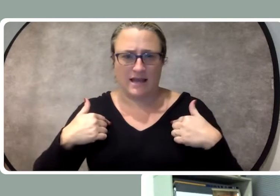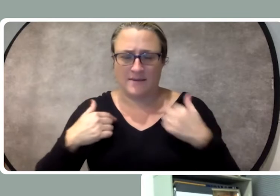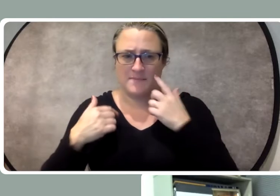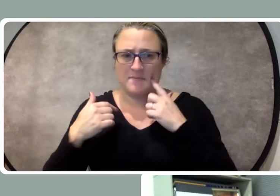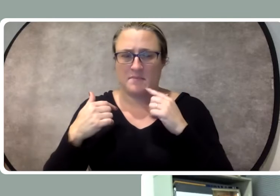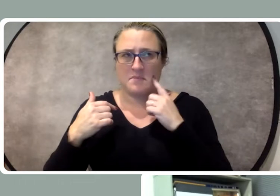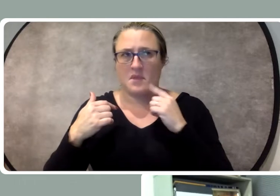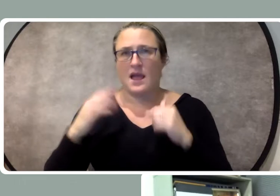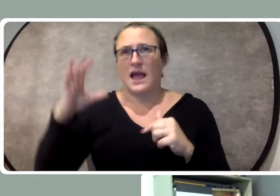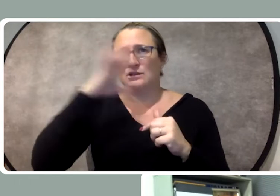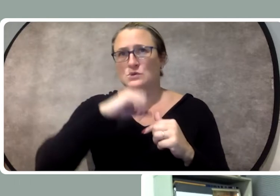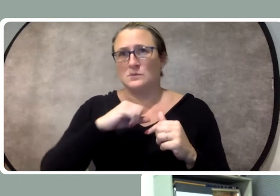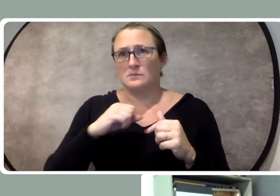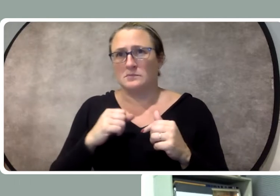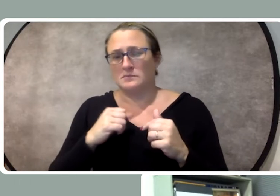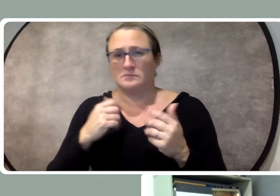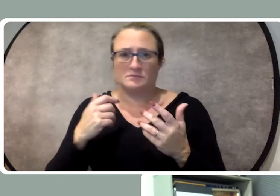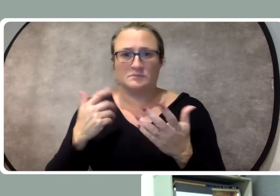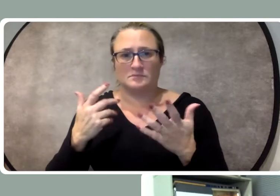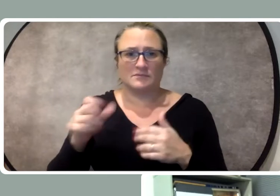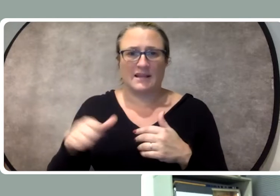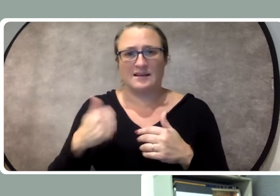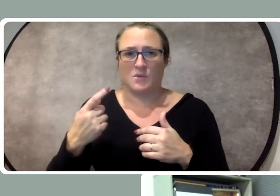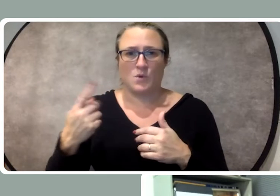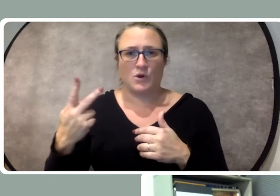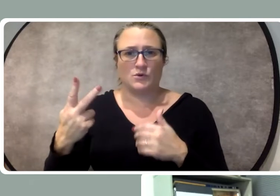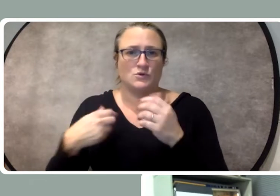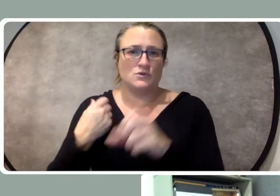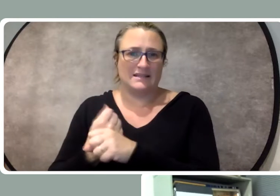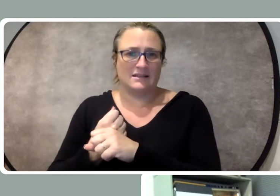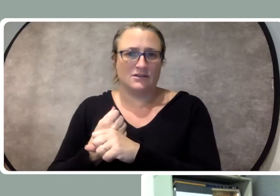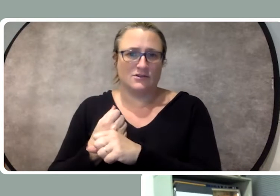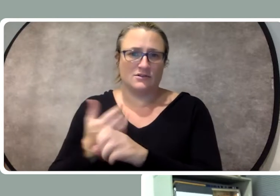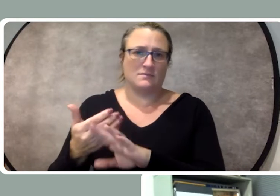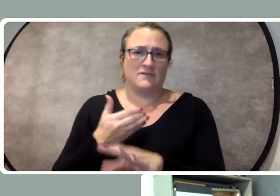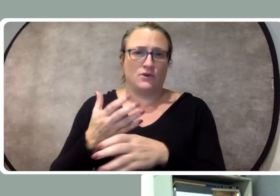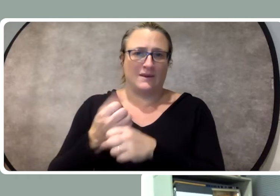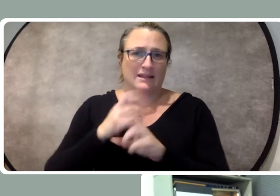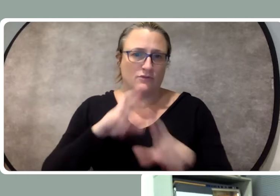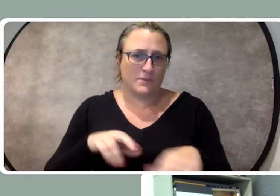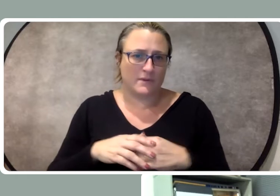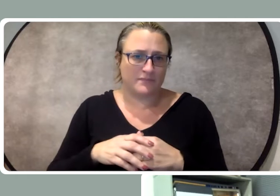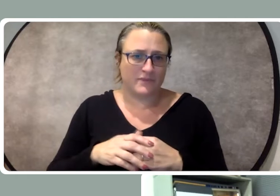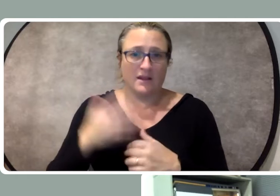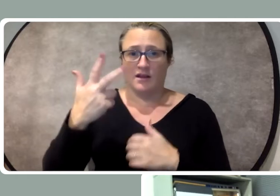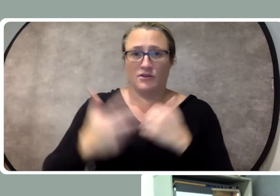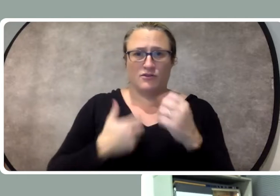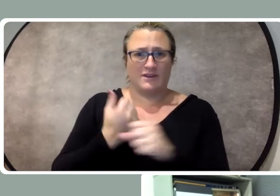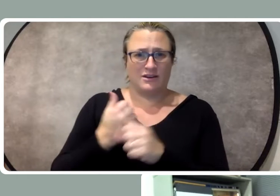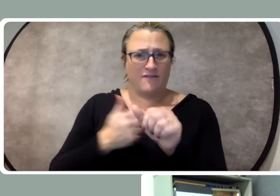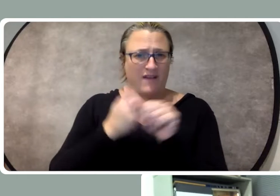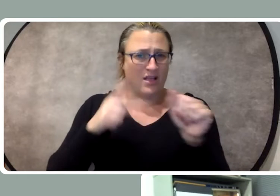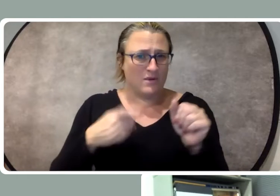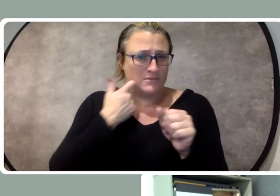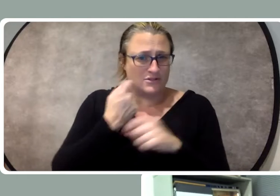that probably would take another couple of years to be reported. The 3-year follow-up, I believe, was reported just